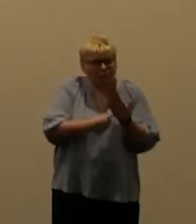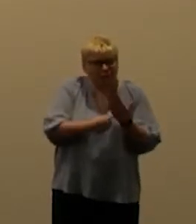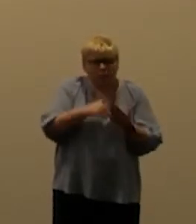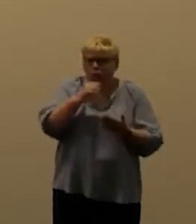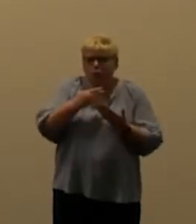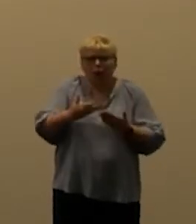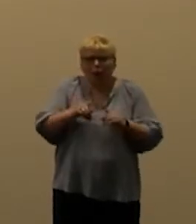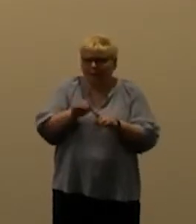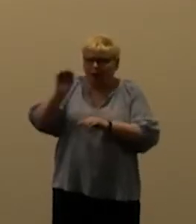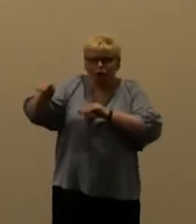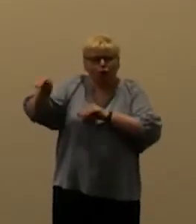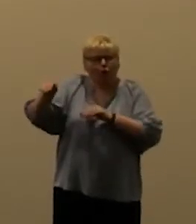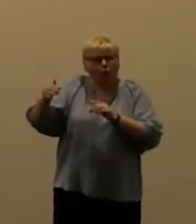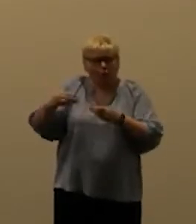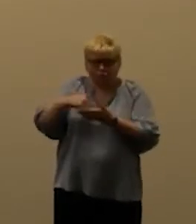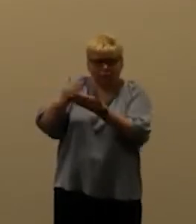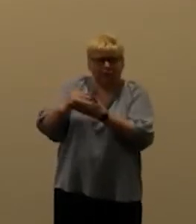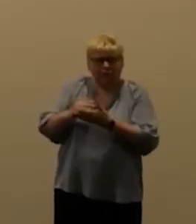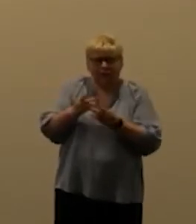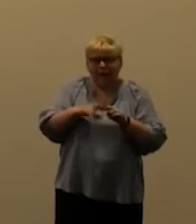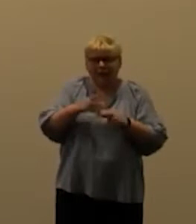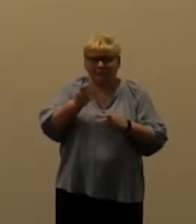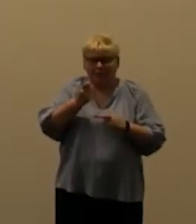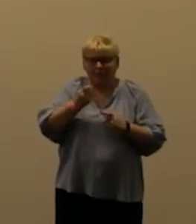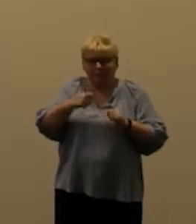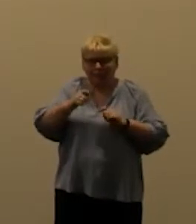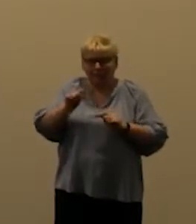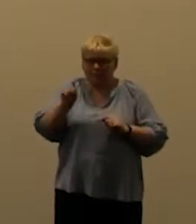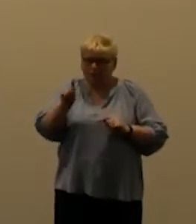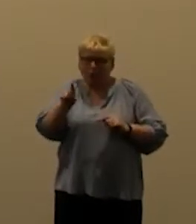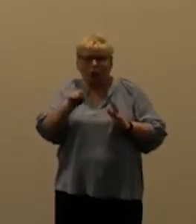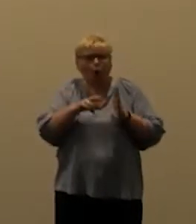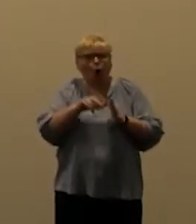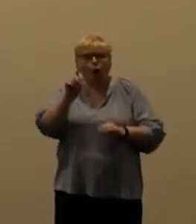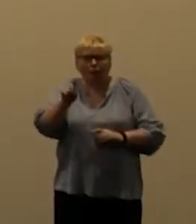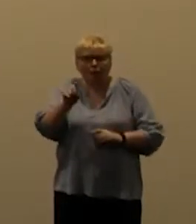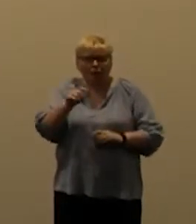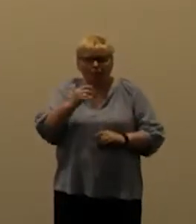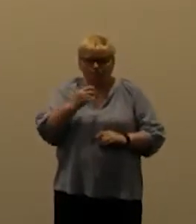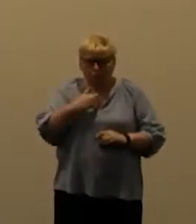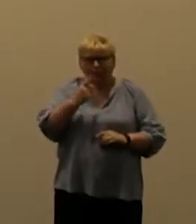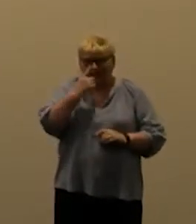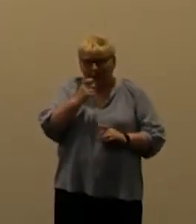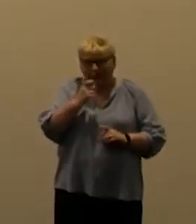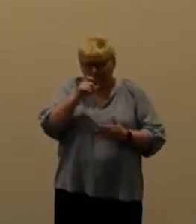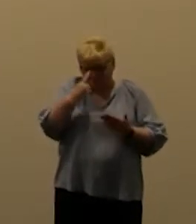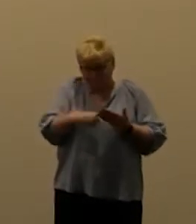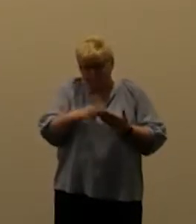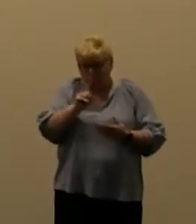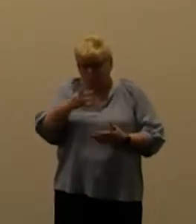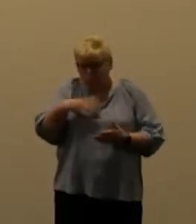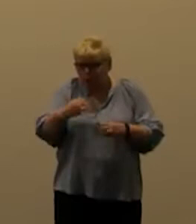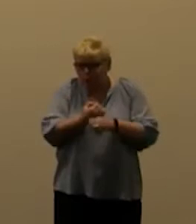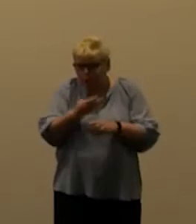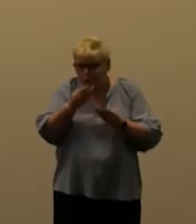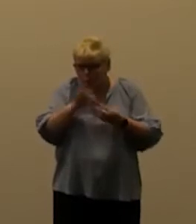external sharing, anonymous external sharing, and someone flips that setting on, we can get acted on that, and we can choose what we want to do based upon that.